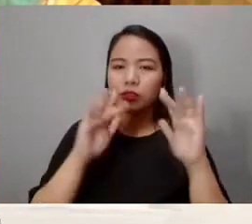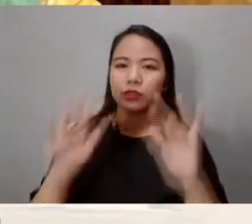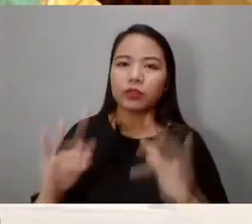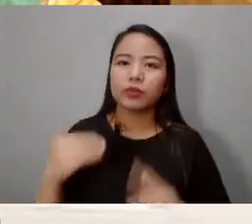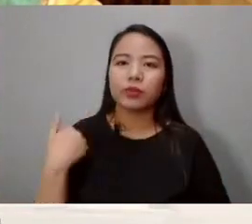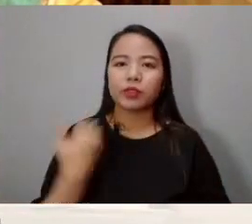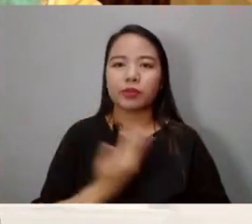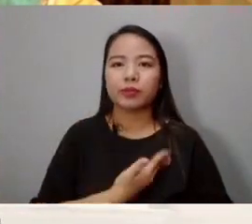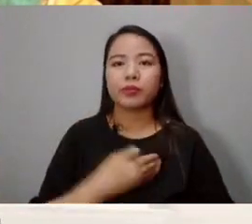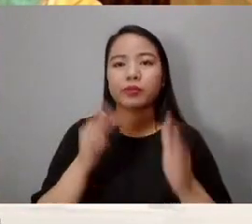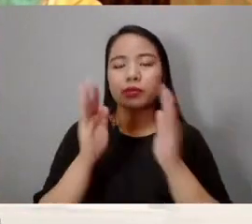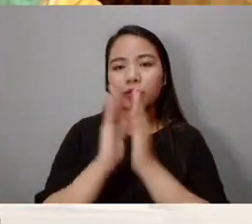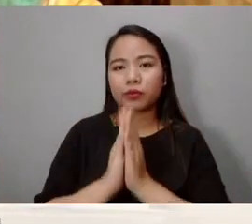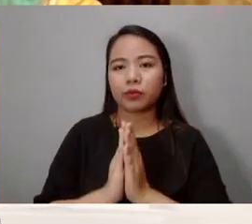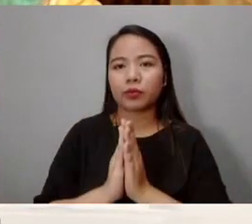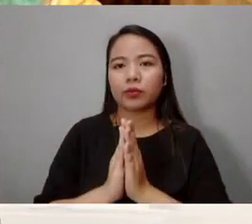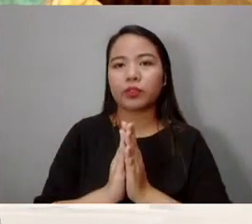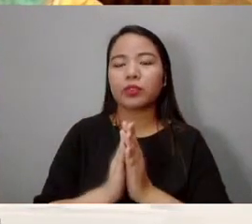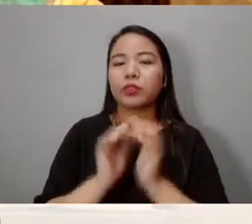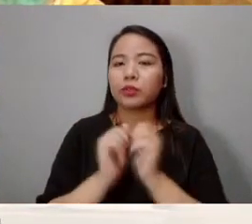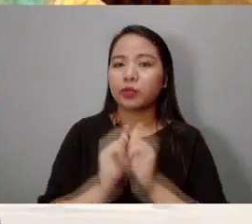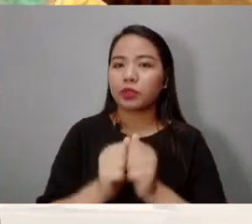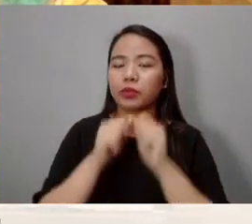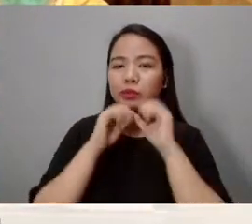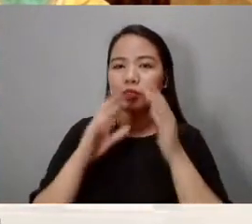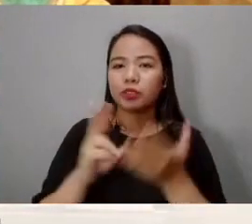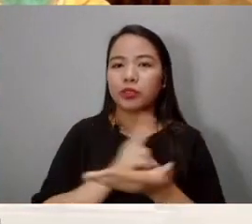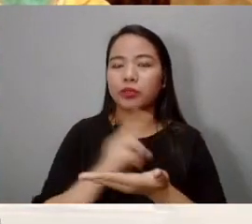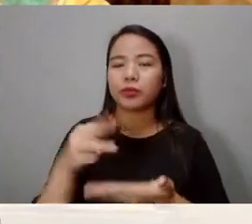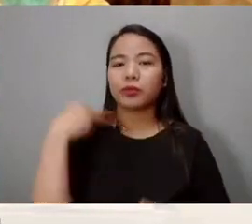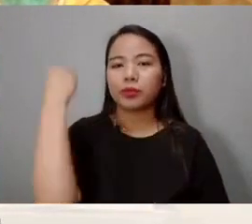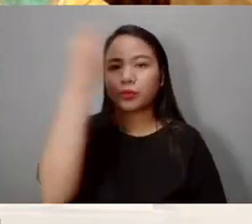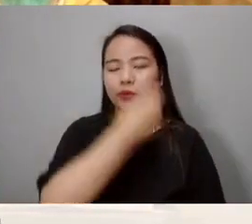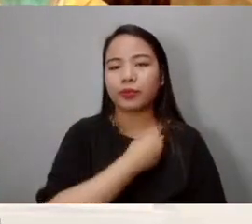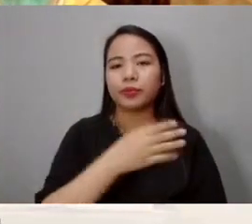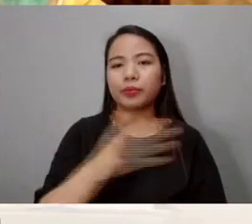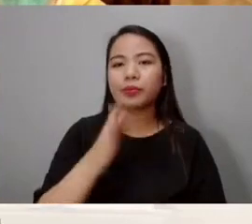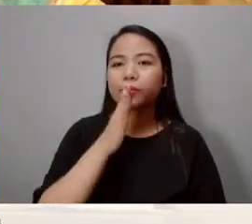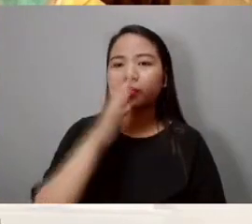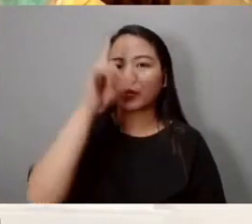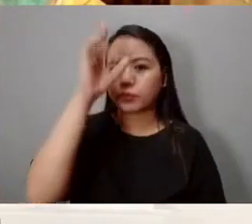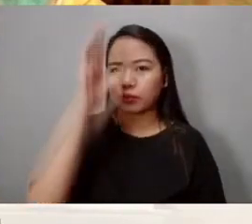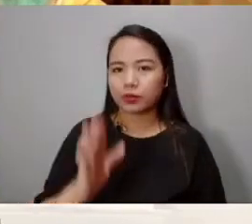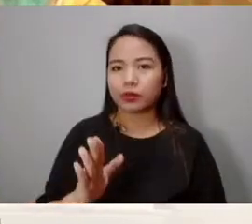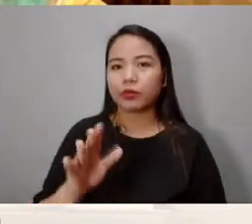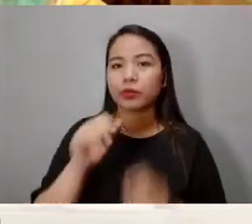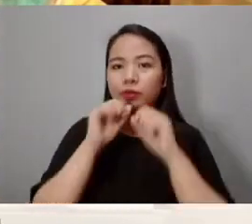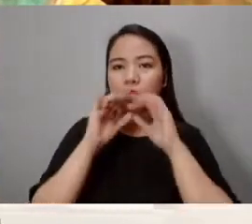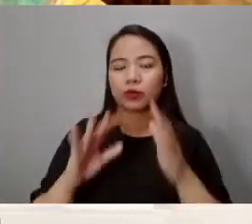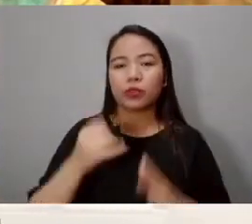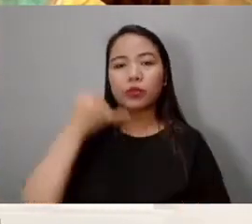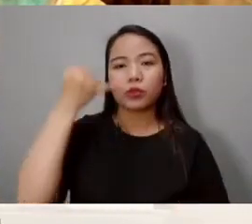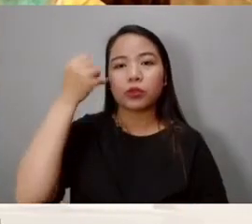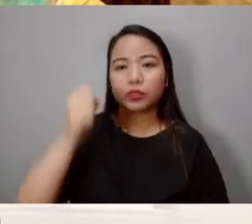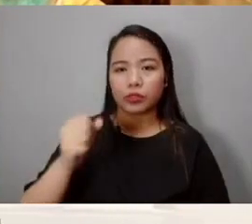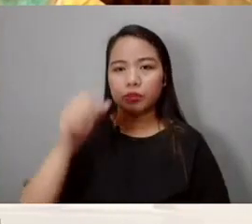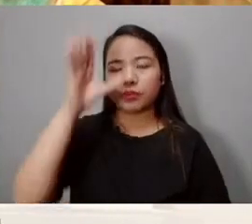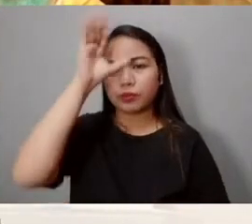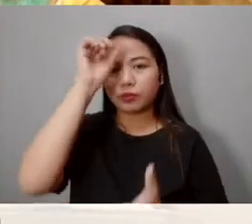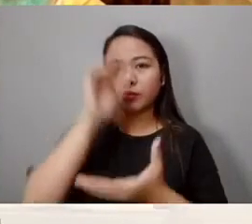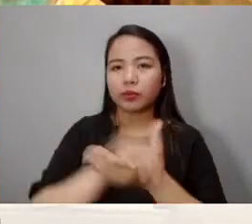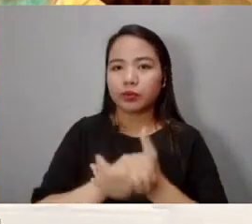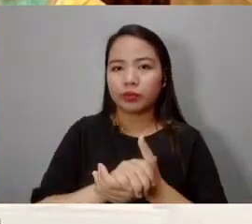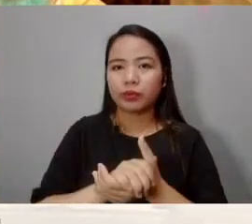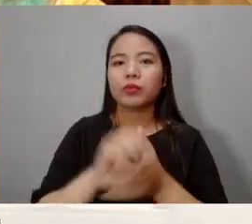pray, that with the Blessed Virgin Mary, Mother of God, with Blessed Joseph, her spouse, with the